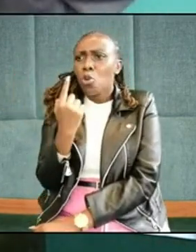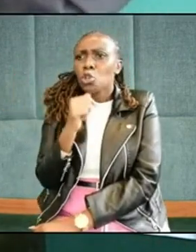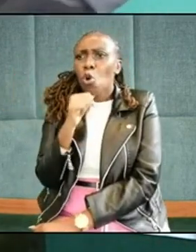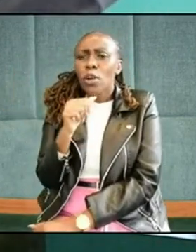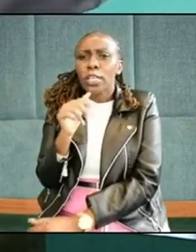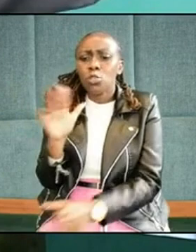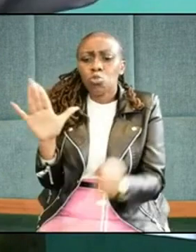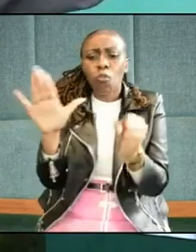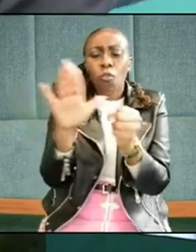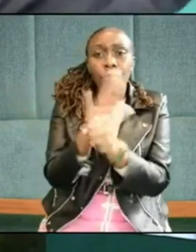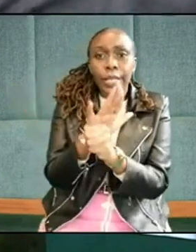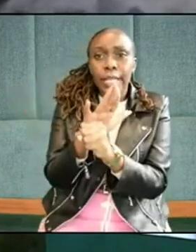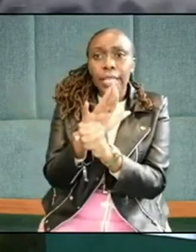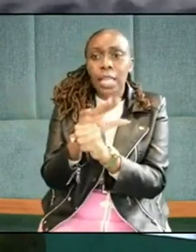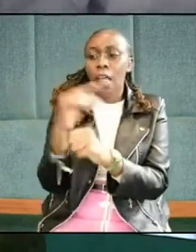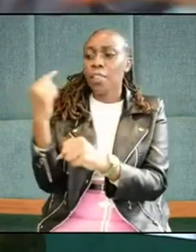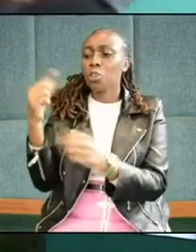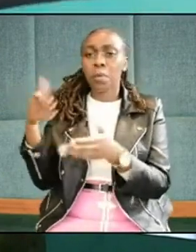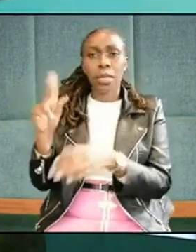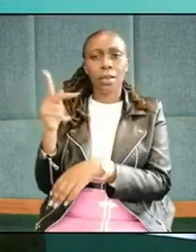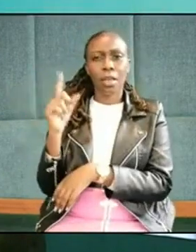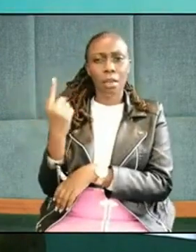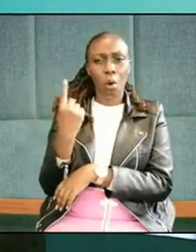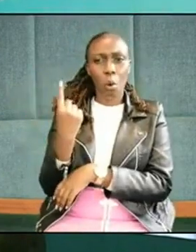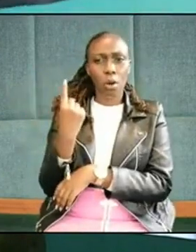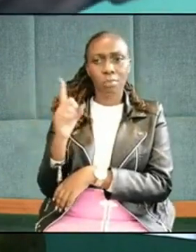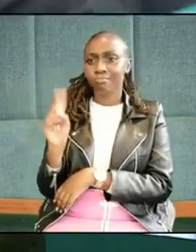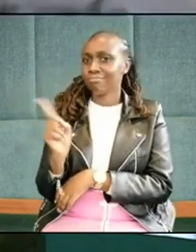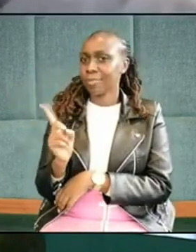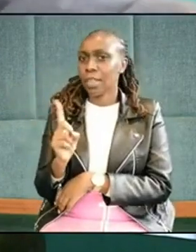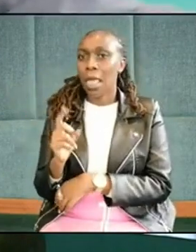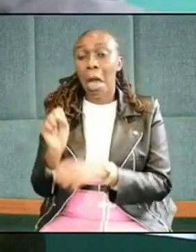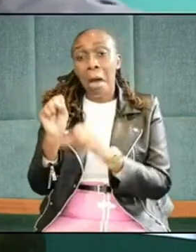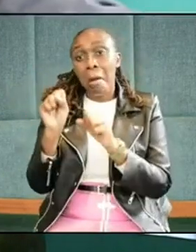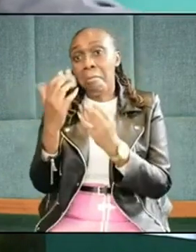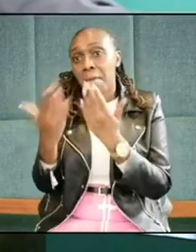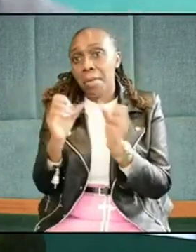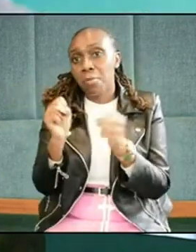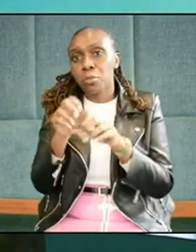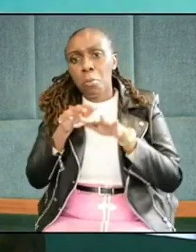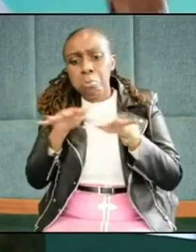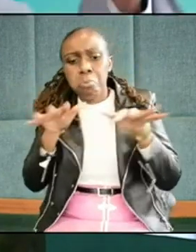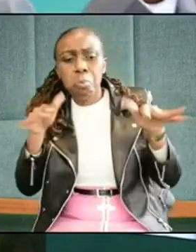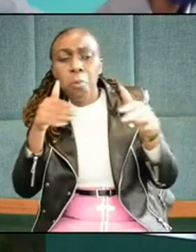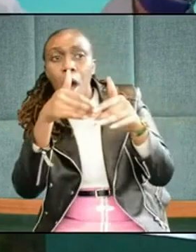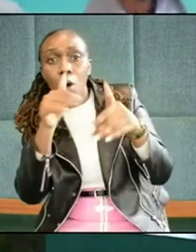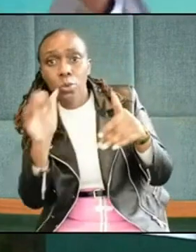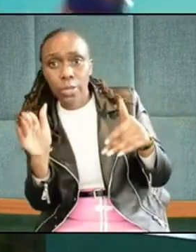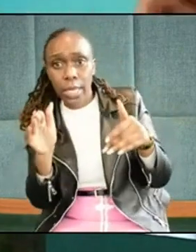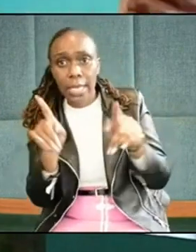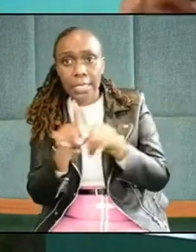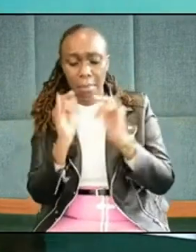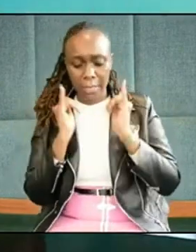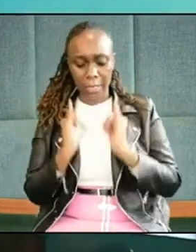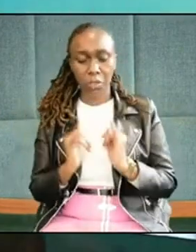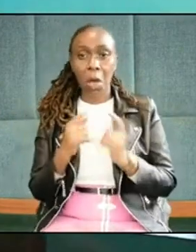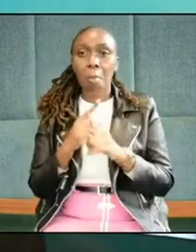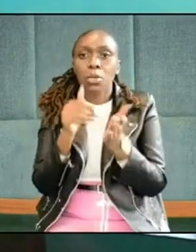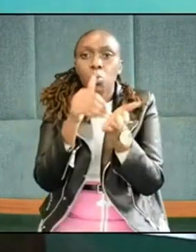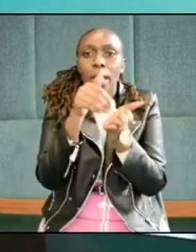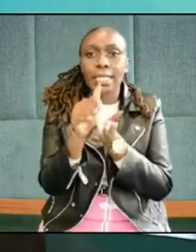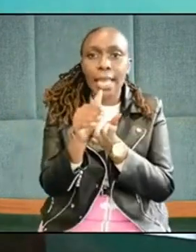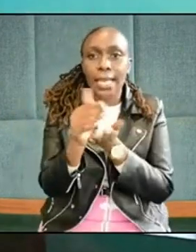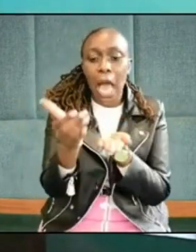but we have to go beyond the borders. You may not go there and preach as an individual, but you can send your offering,